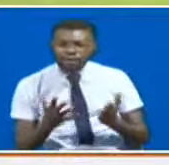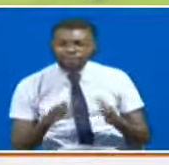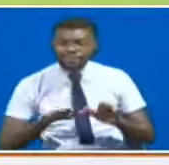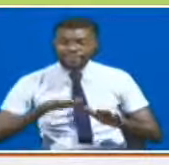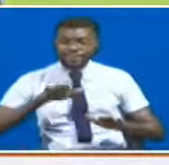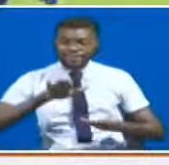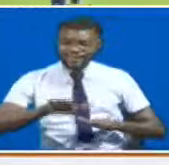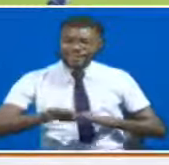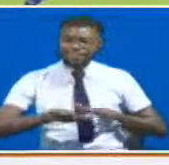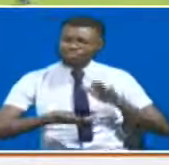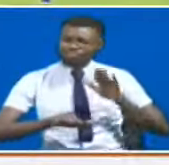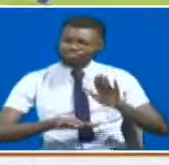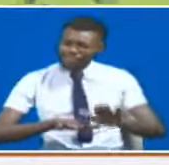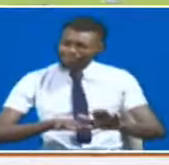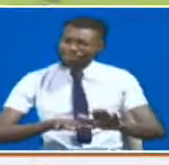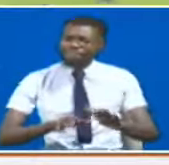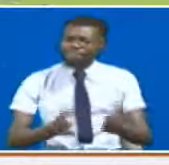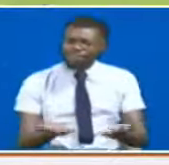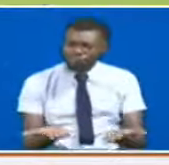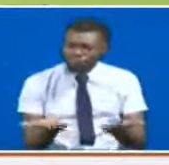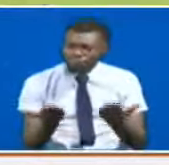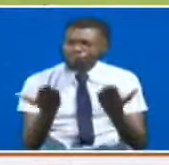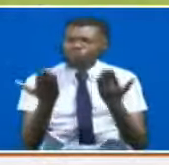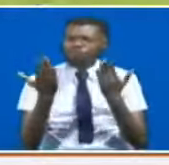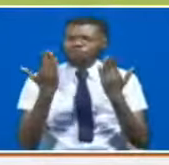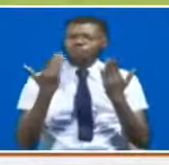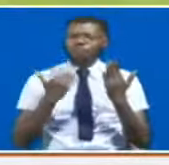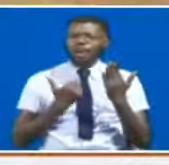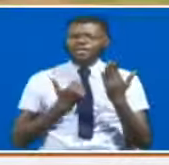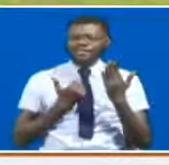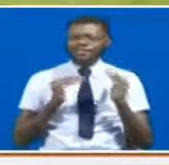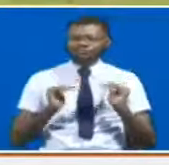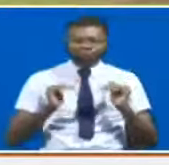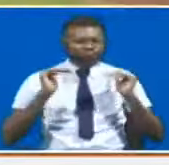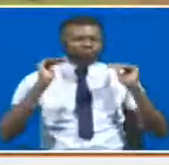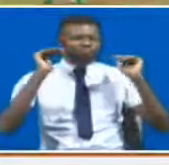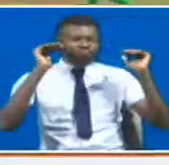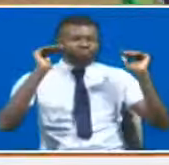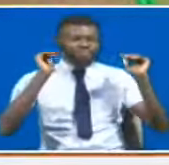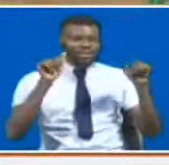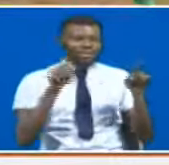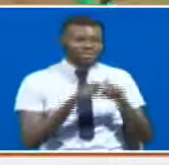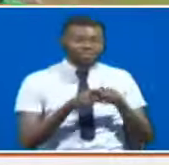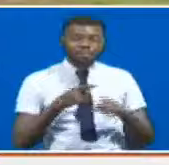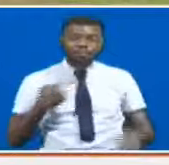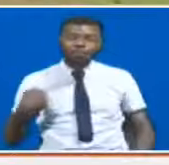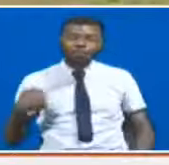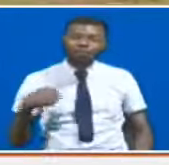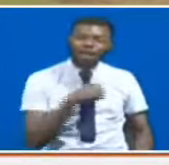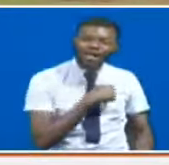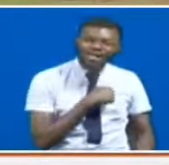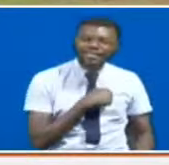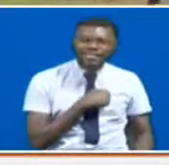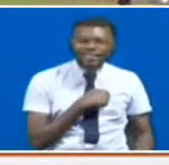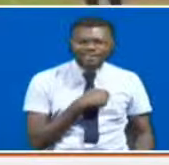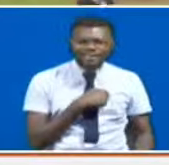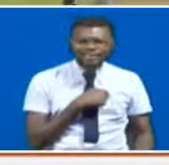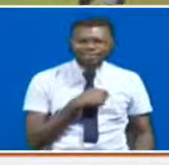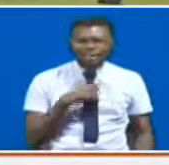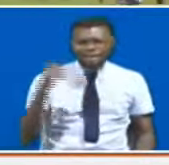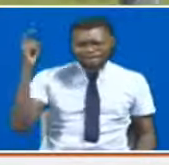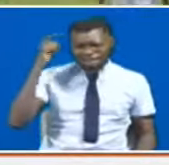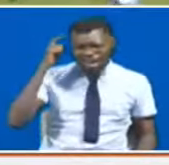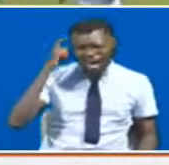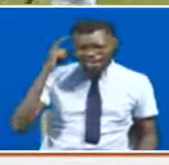step tunateka, step by step to make sure tunakanyaga pale mbele. I think what have worked well is mental strength from